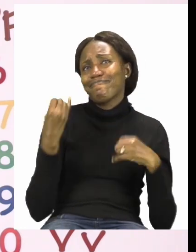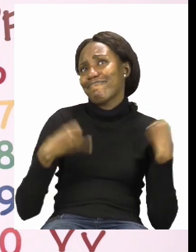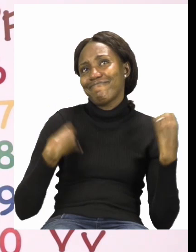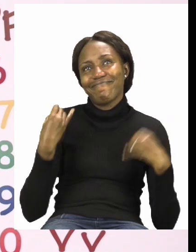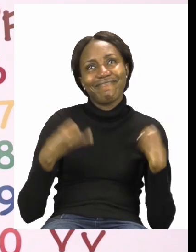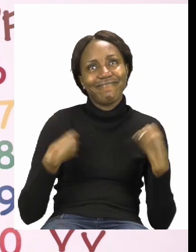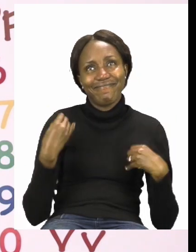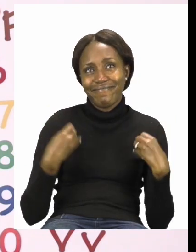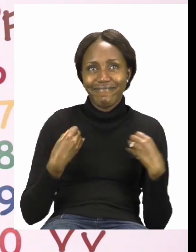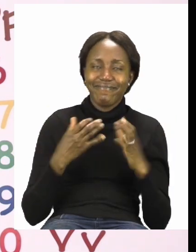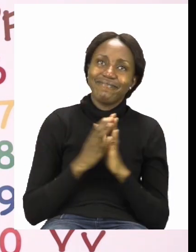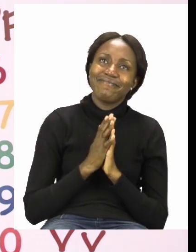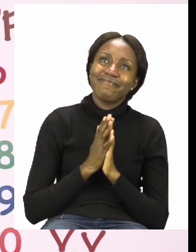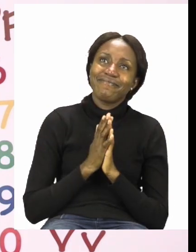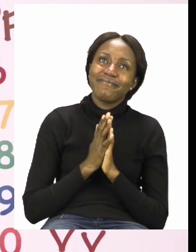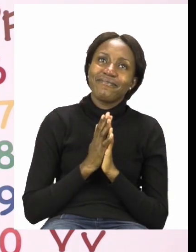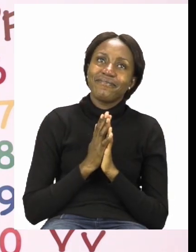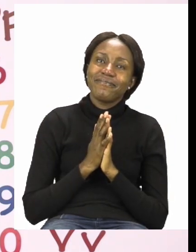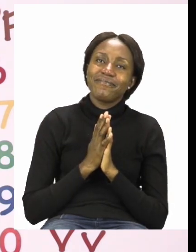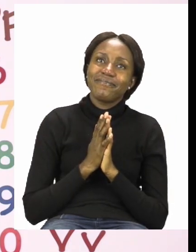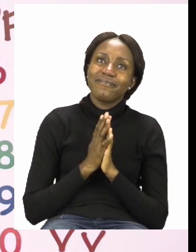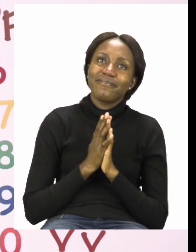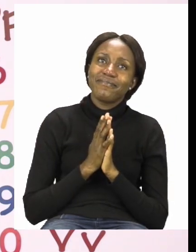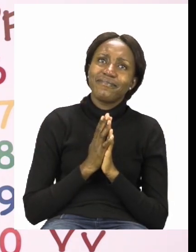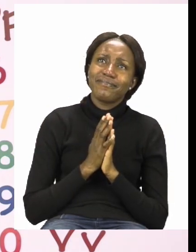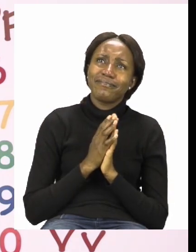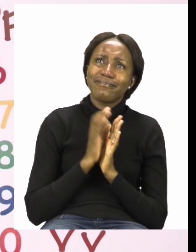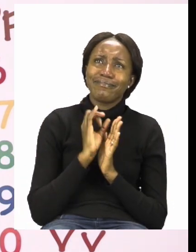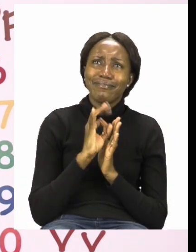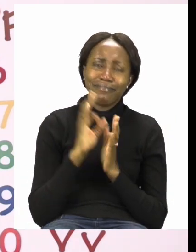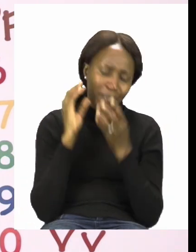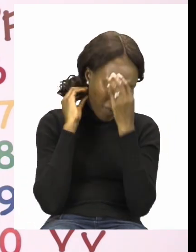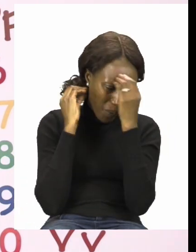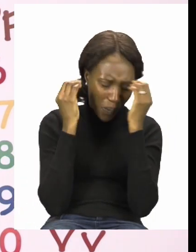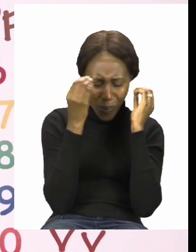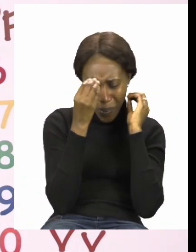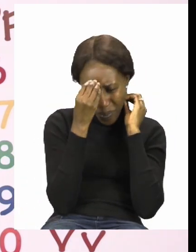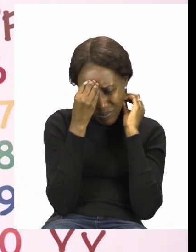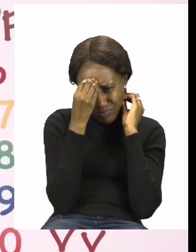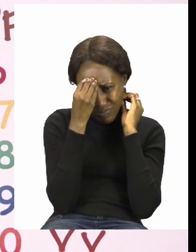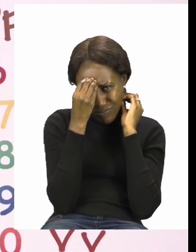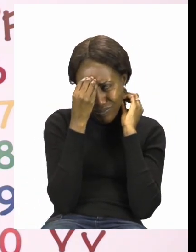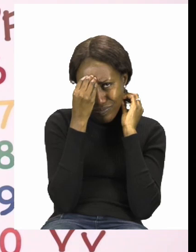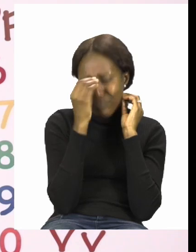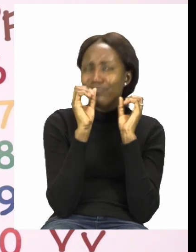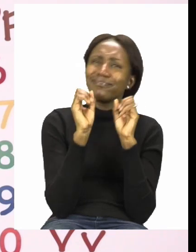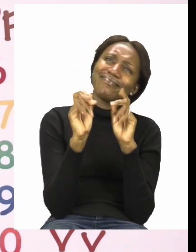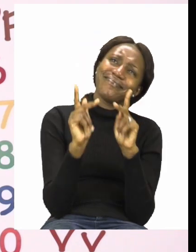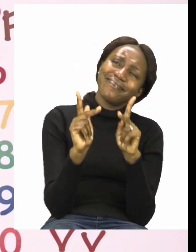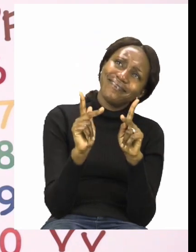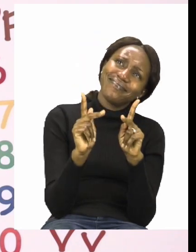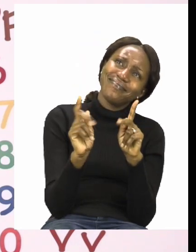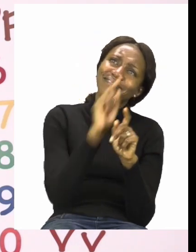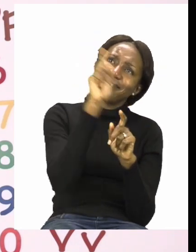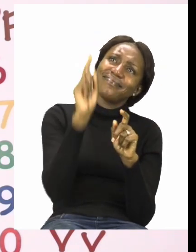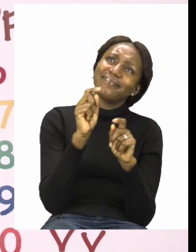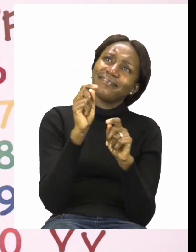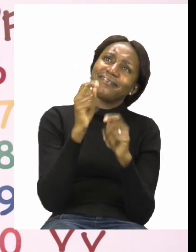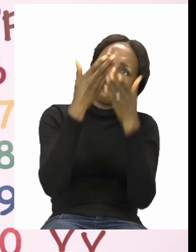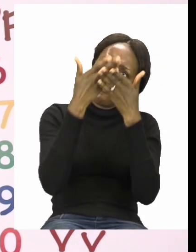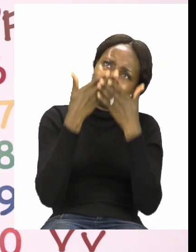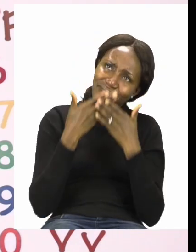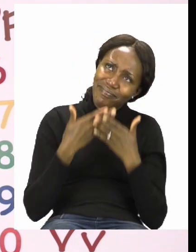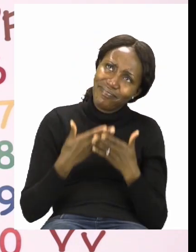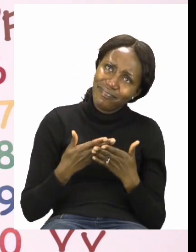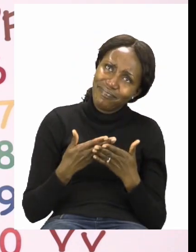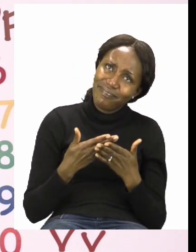So, if you are lost or you're not sure what to do, that's okay. You can always ask for help. Just